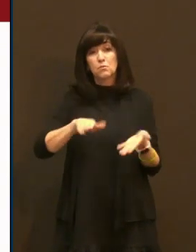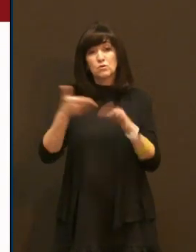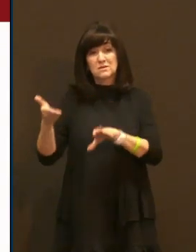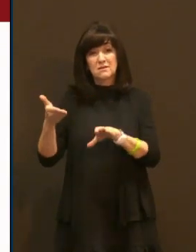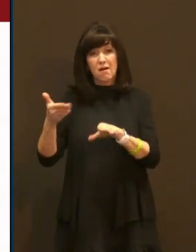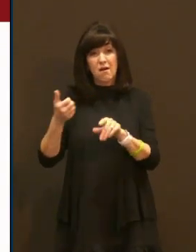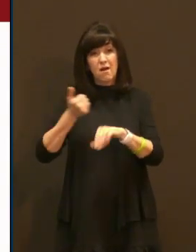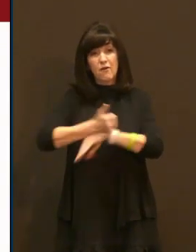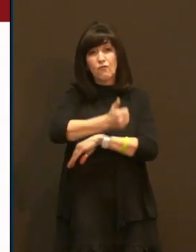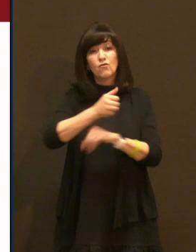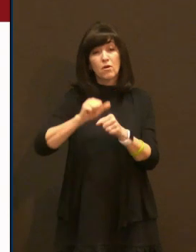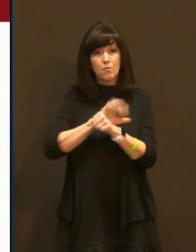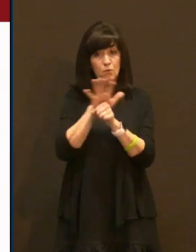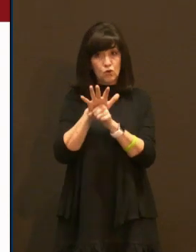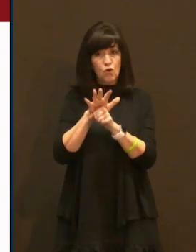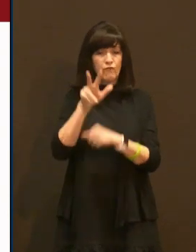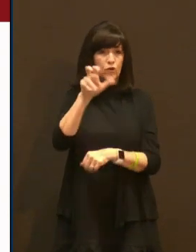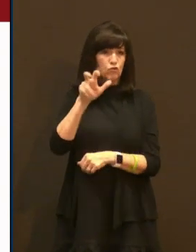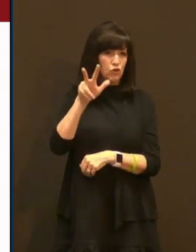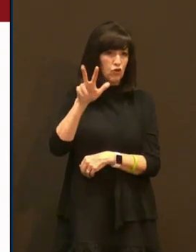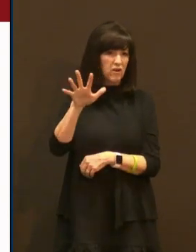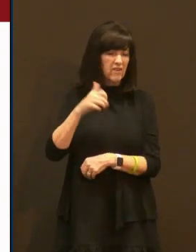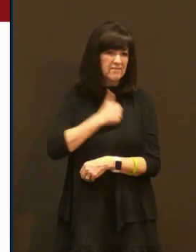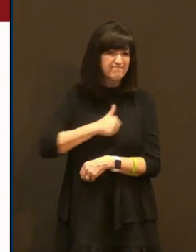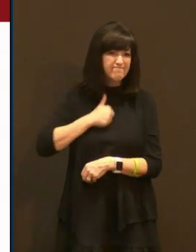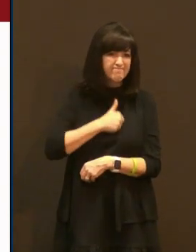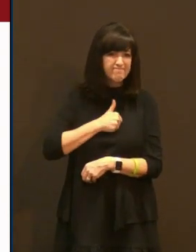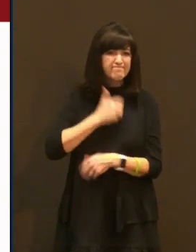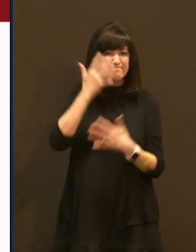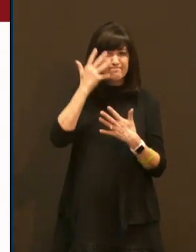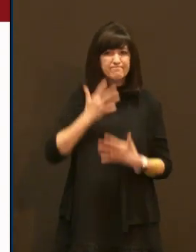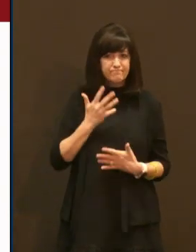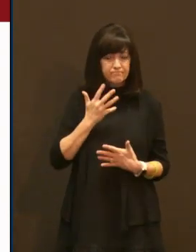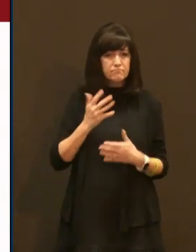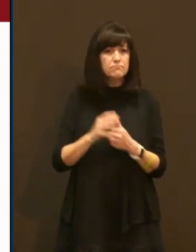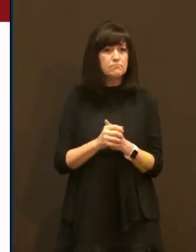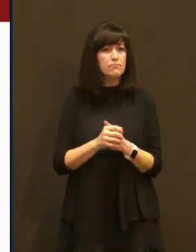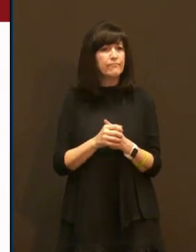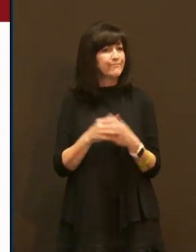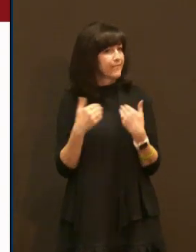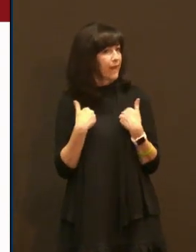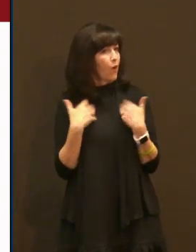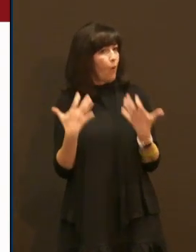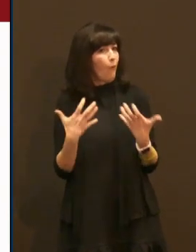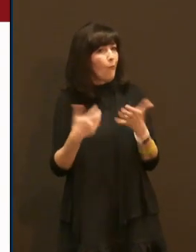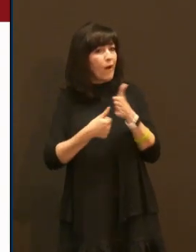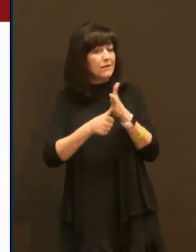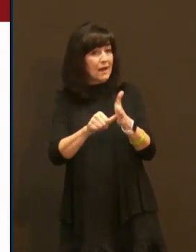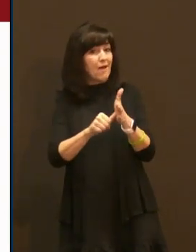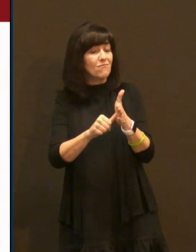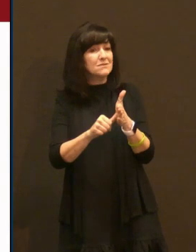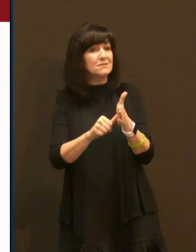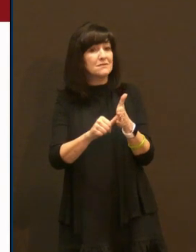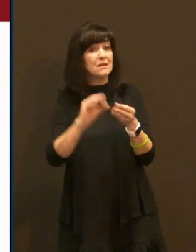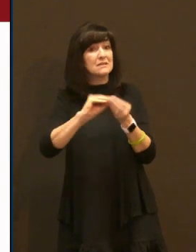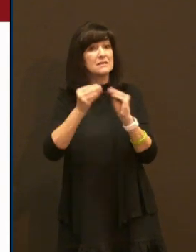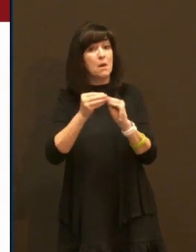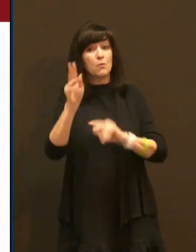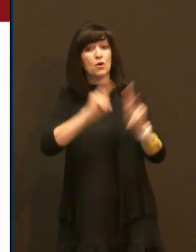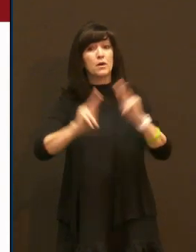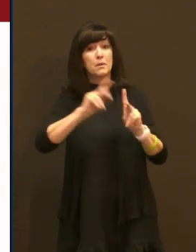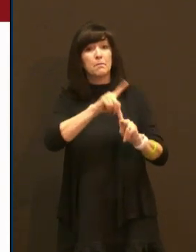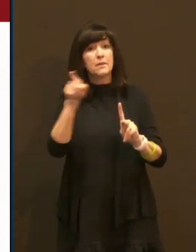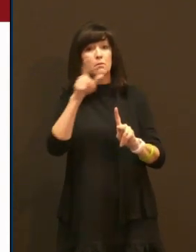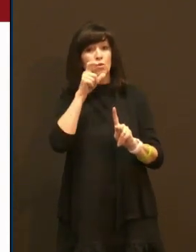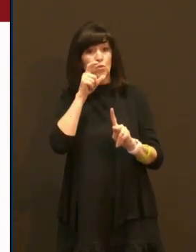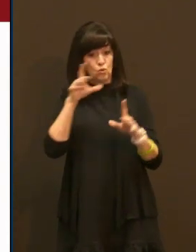have recovered, and it's important to point out that some people who recover, we don't hear from them, and so they don't get included in